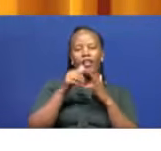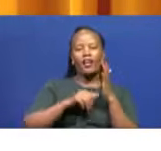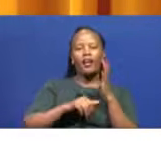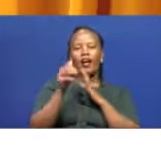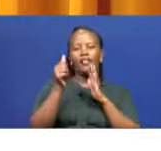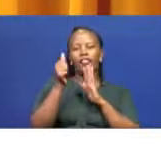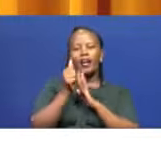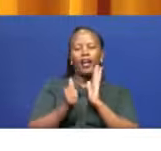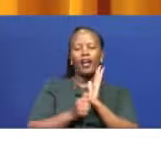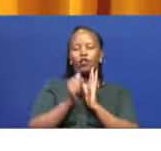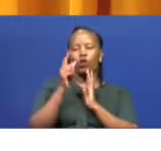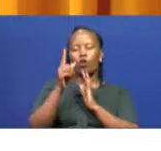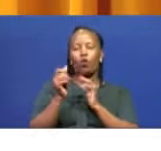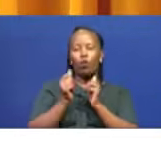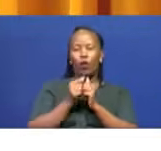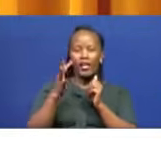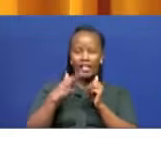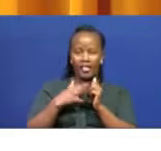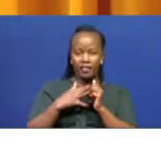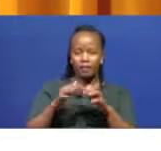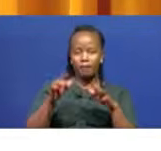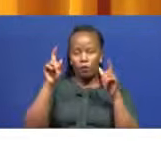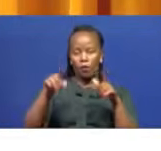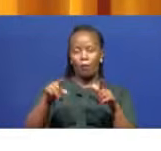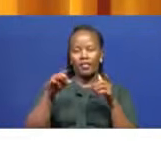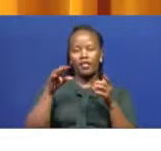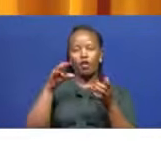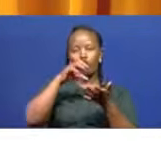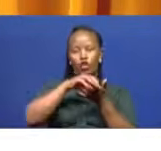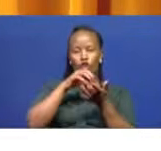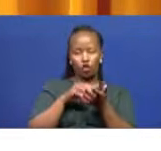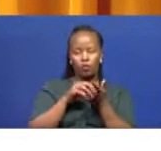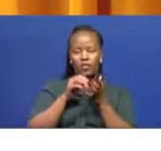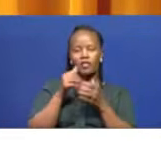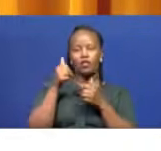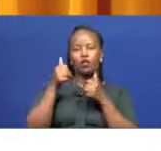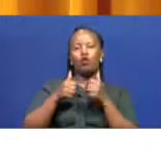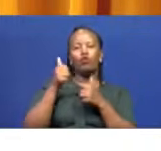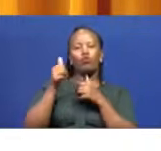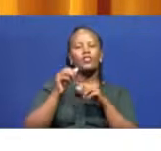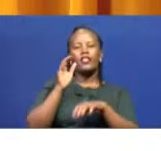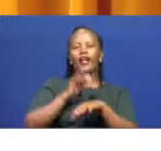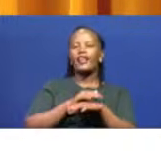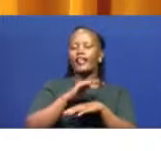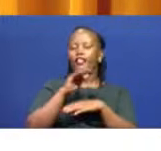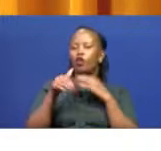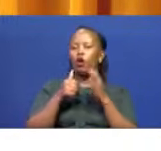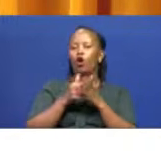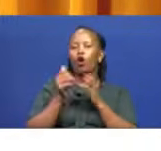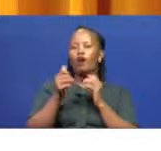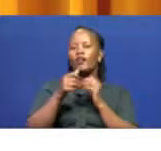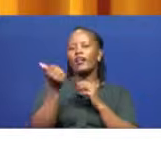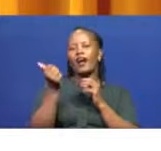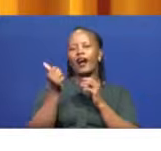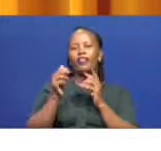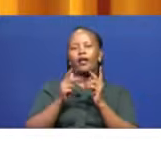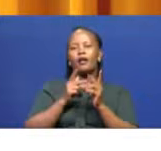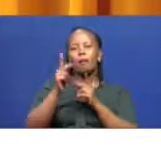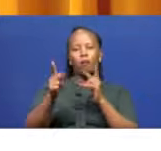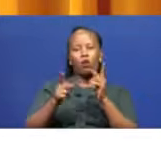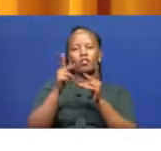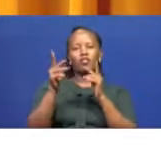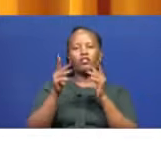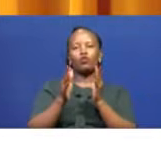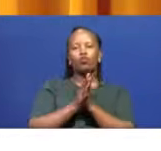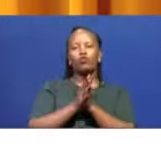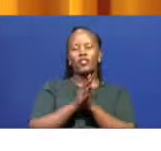118 should be a conditional precedent that must precede all other processes relating, connected, or incidental